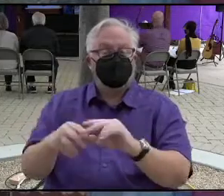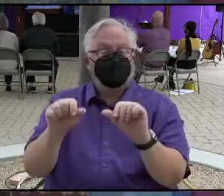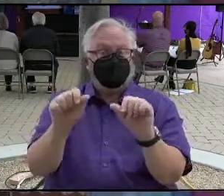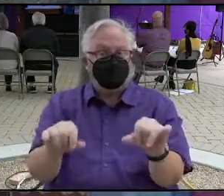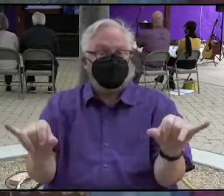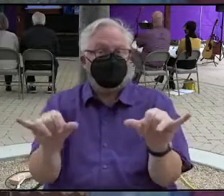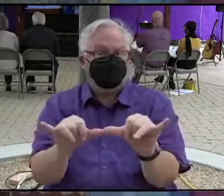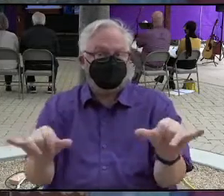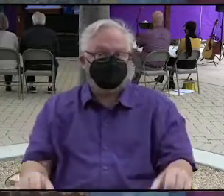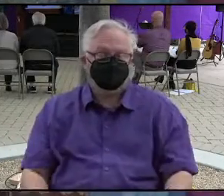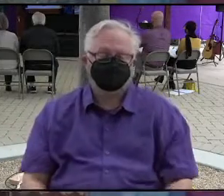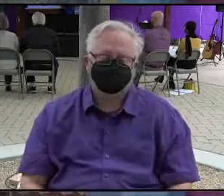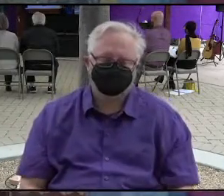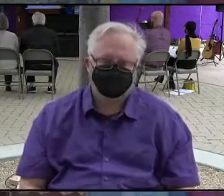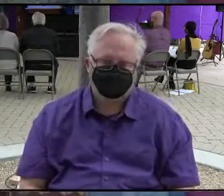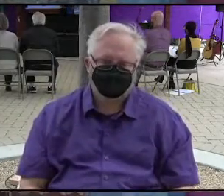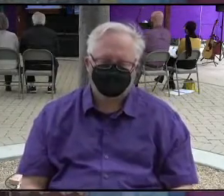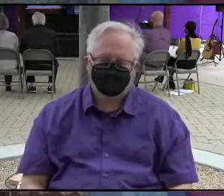measurable.